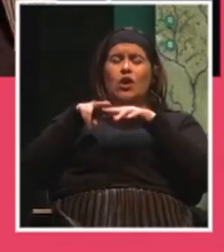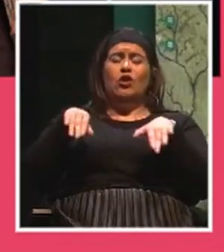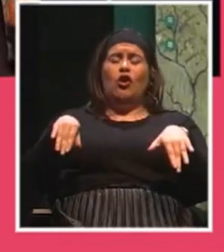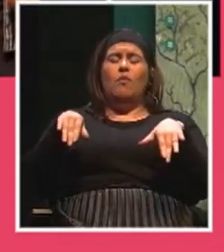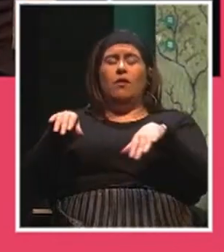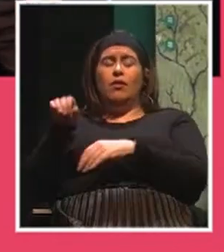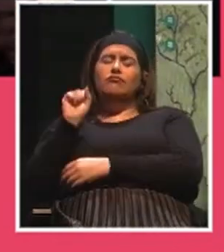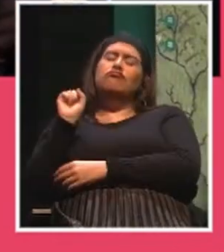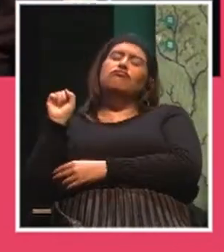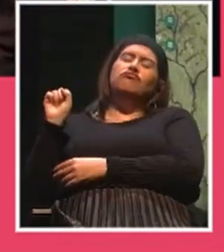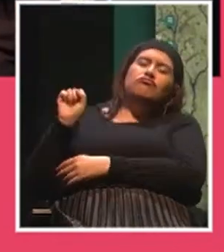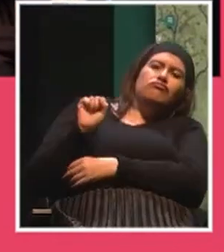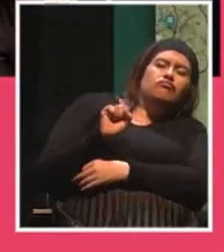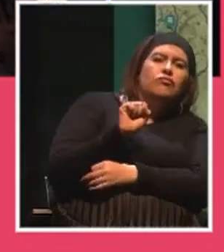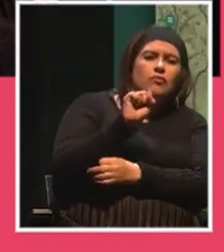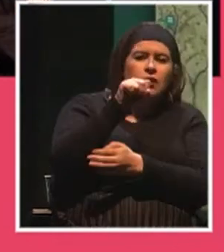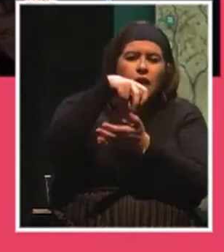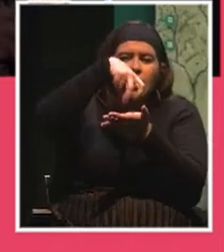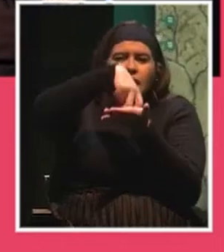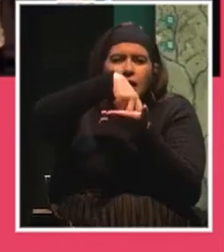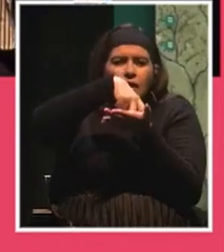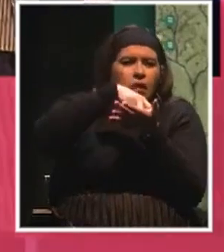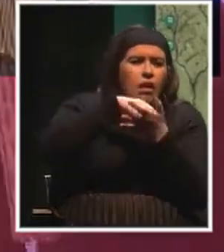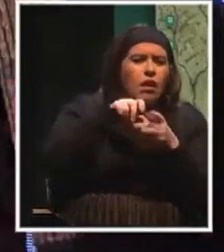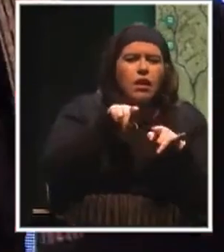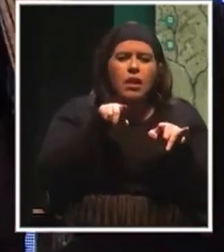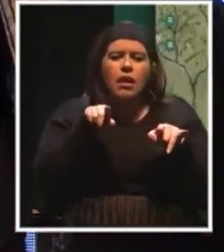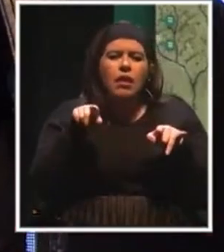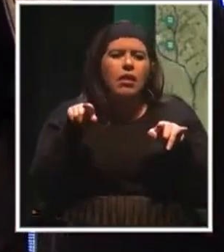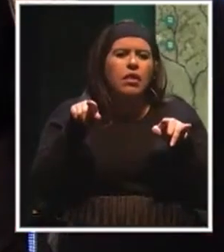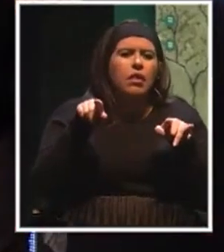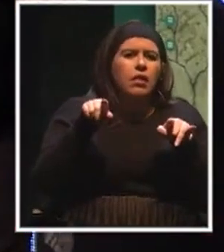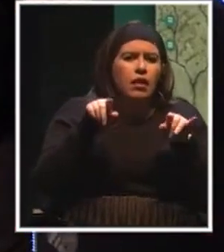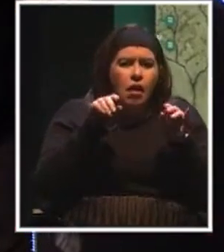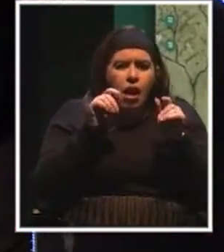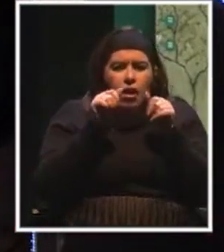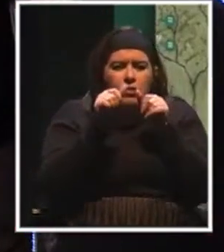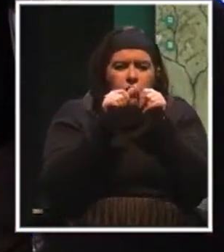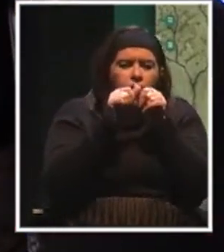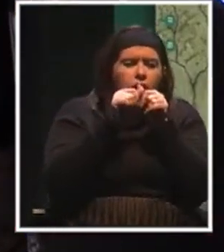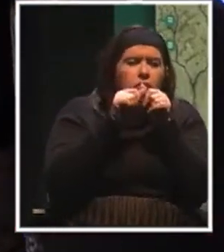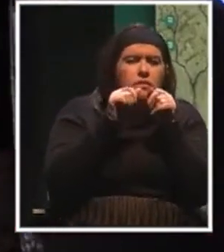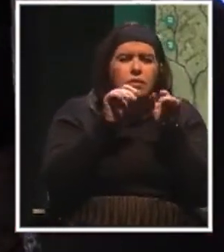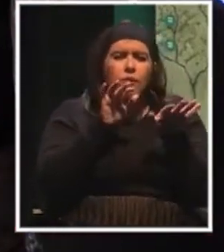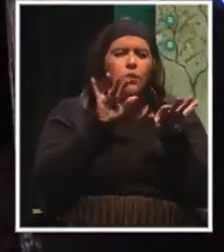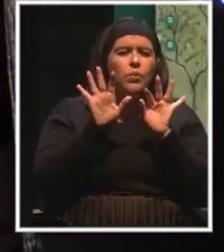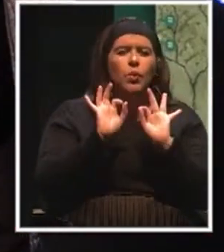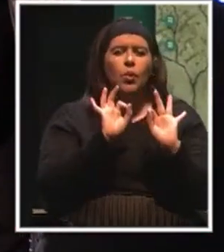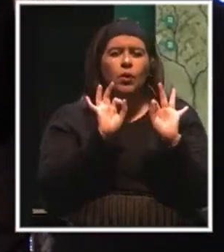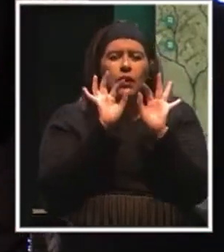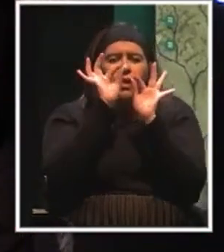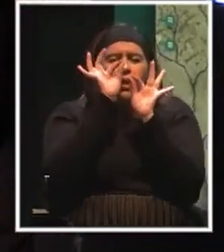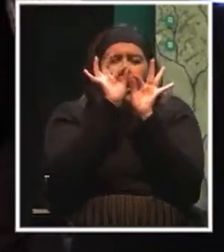his knees and started crawling up to the table and starts like really looking at it. And he's like